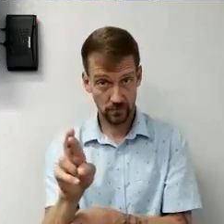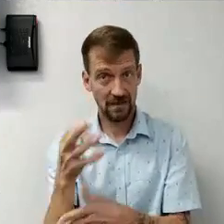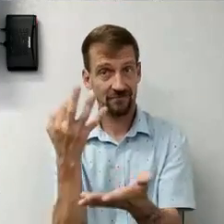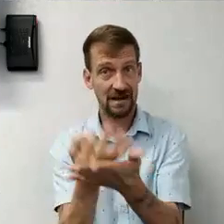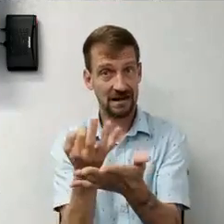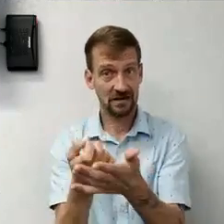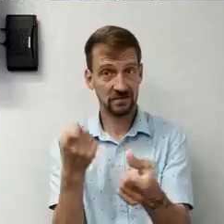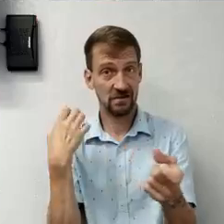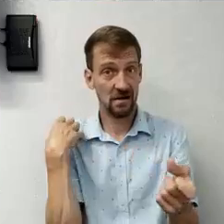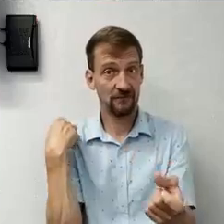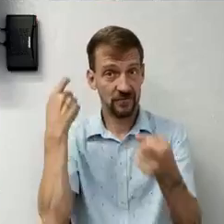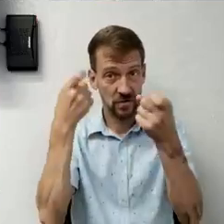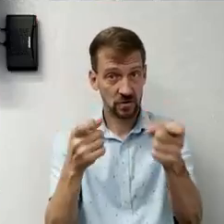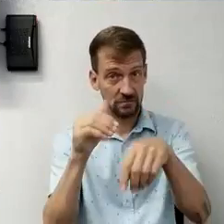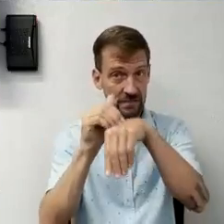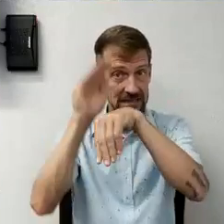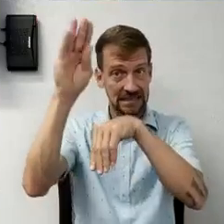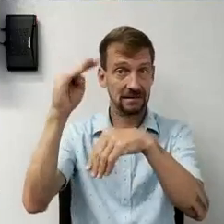to our executive team,